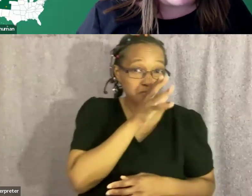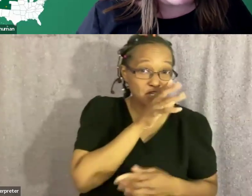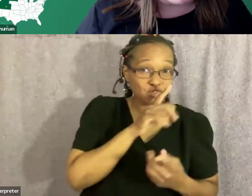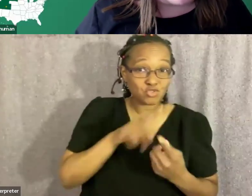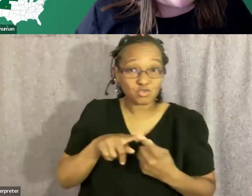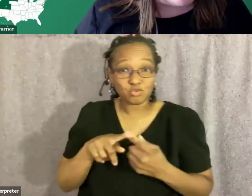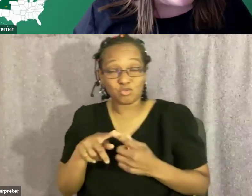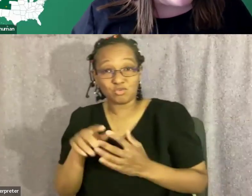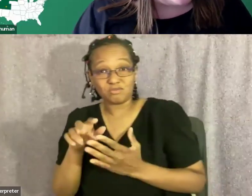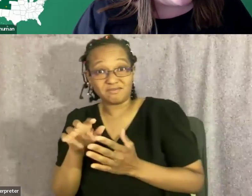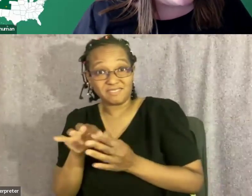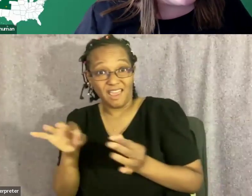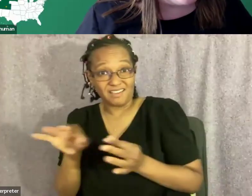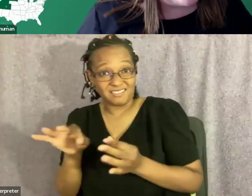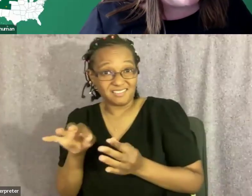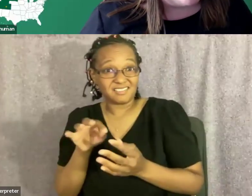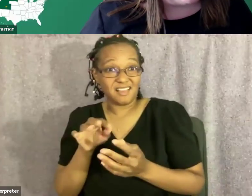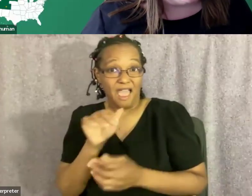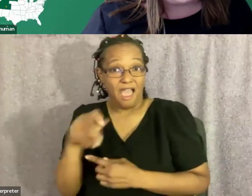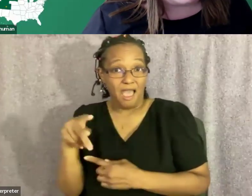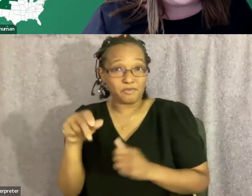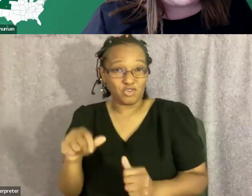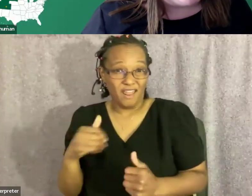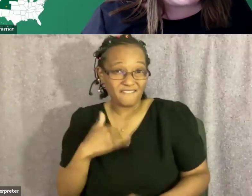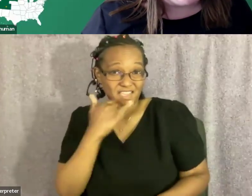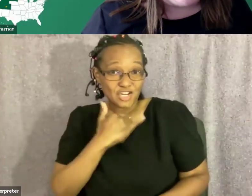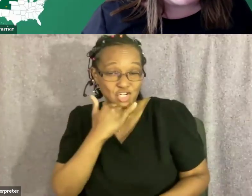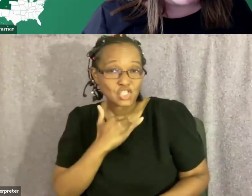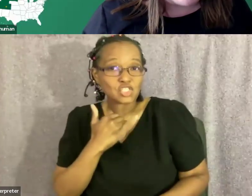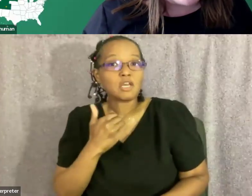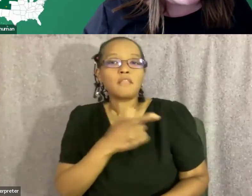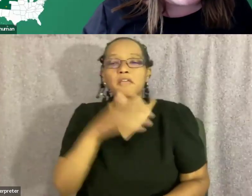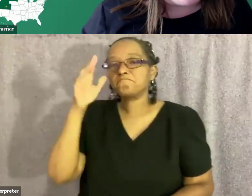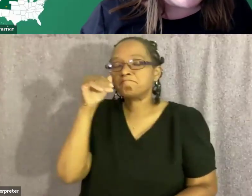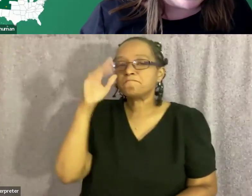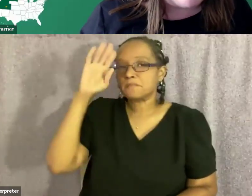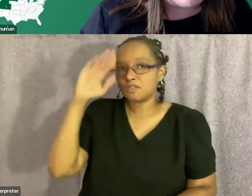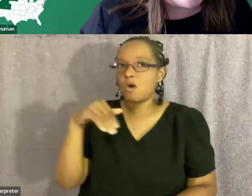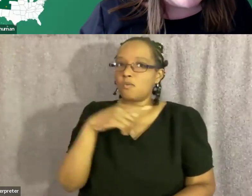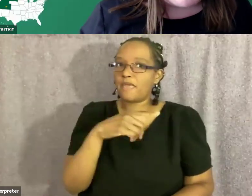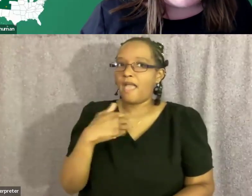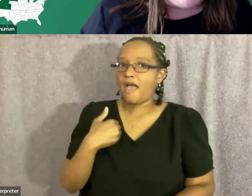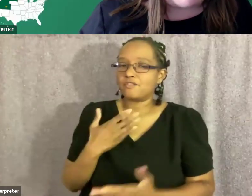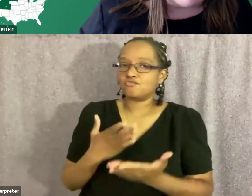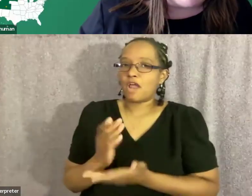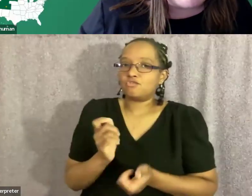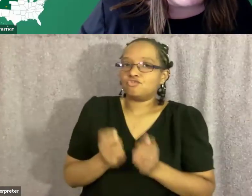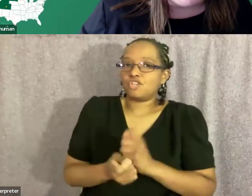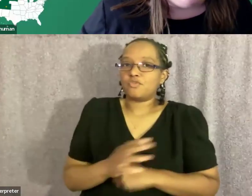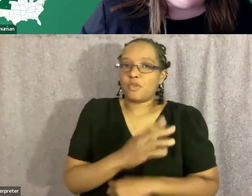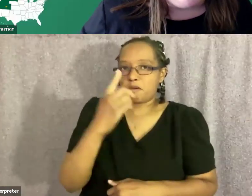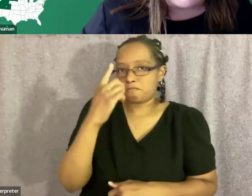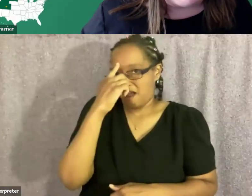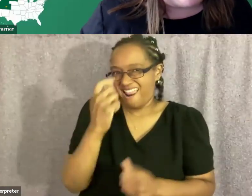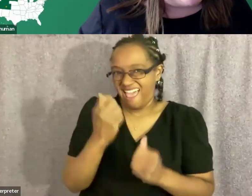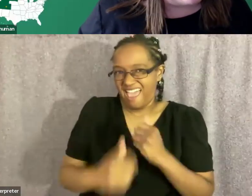insistent on using the app and has been made aware that they reserve the right to change their mind at any time and can request